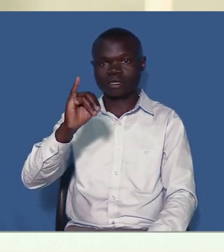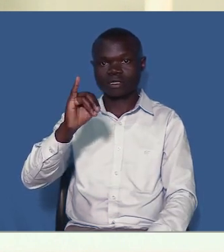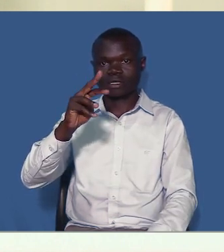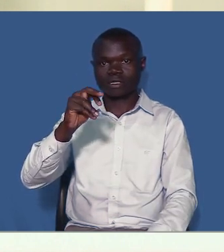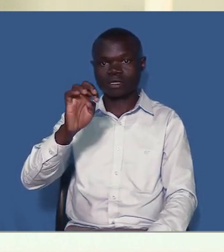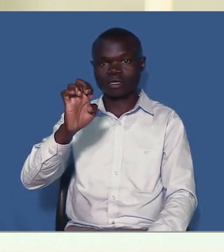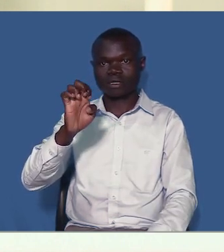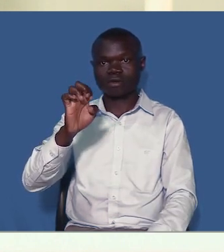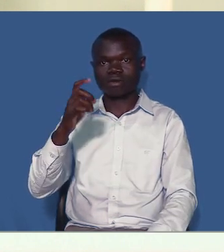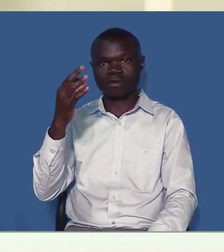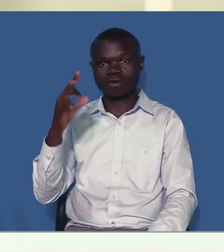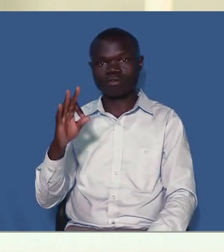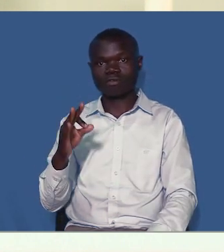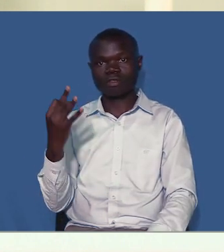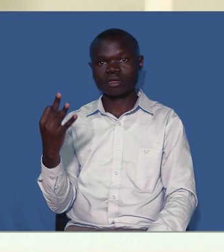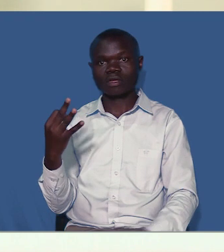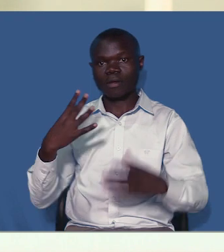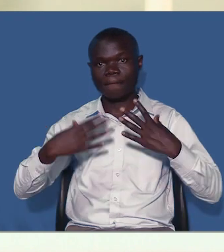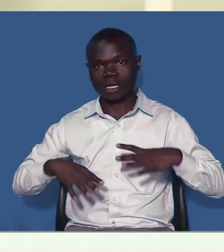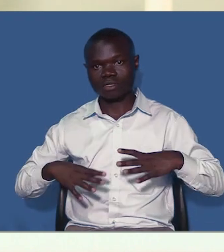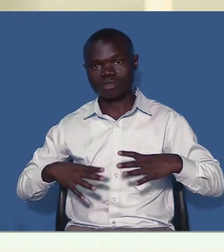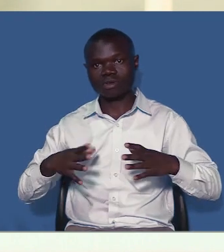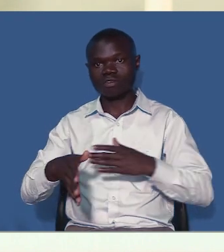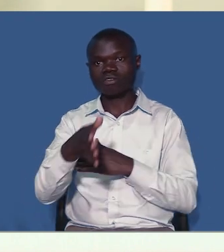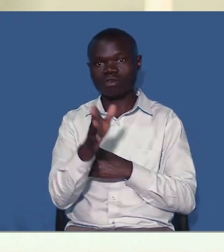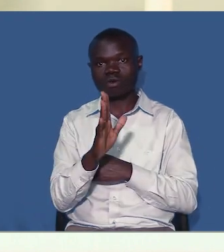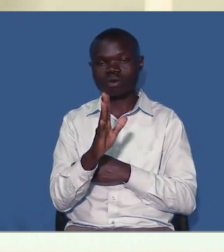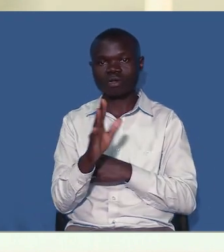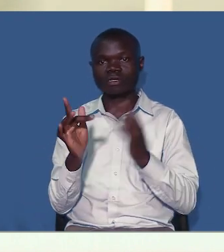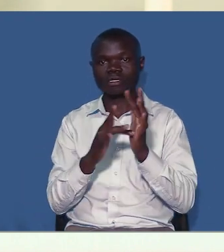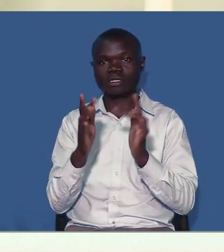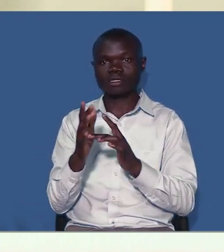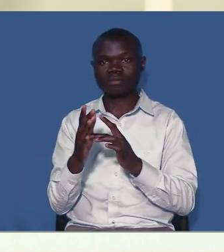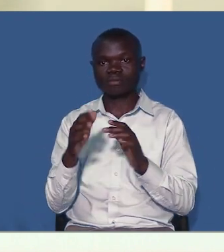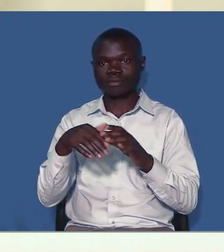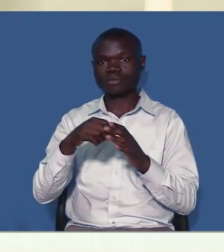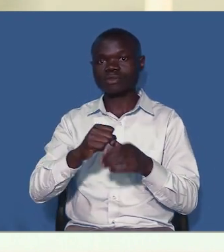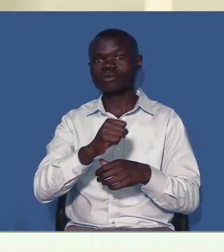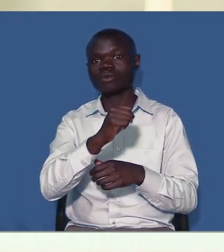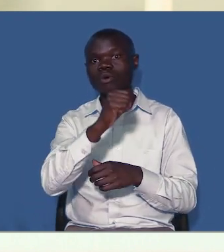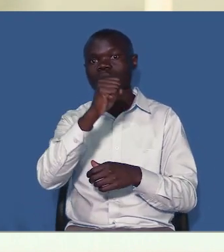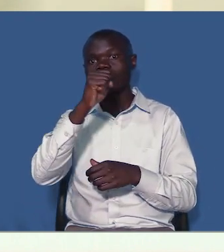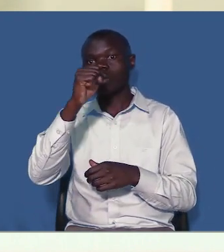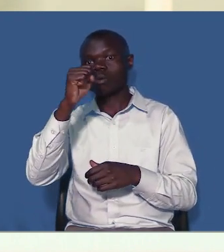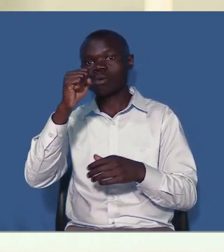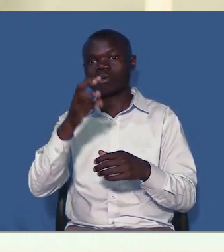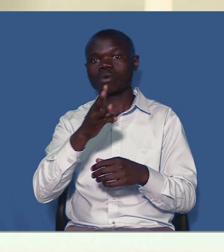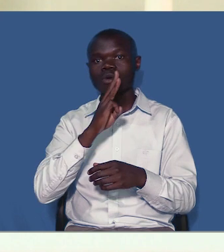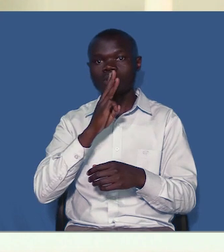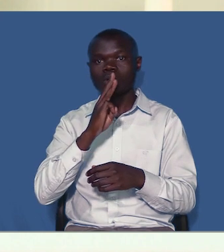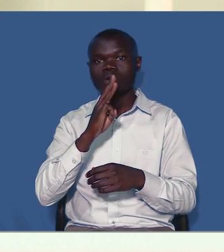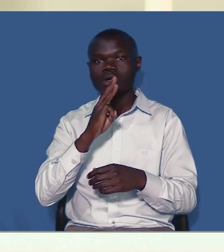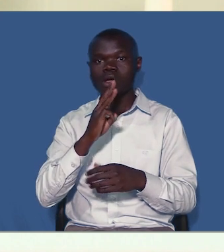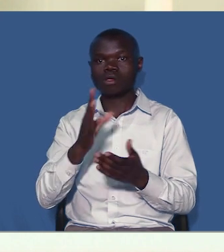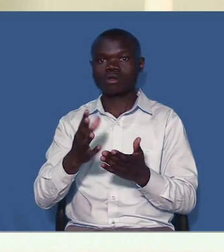God. As Jesus emerged from the water, the Holy Spirit descended upon him in